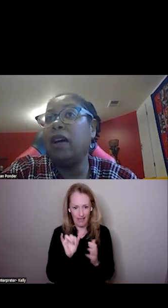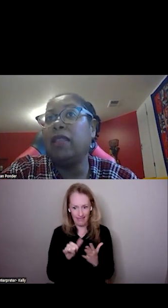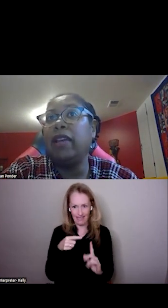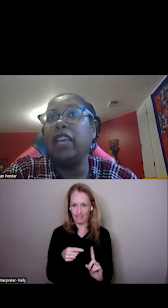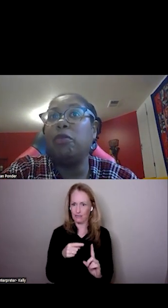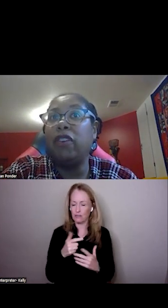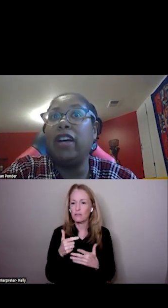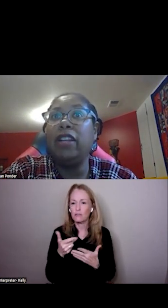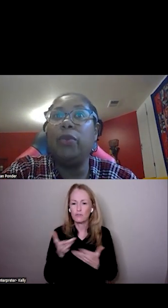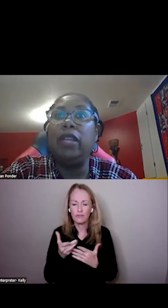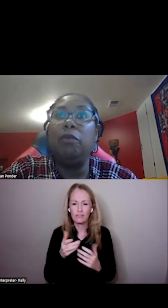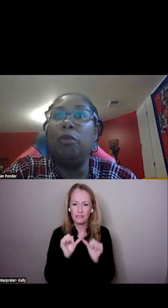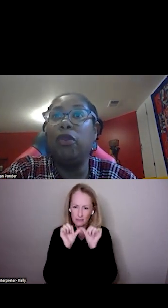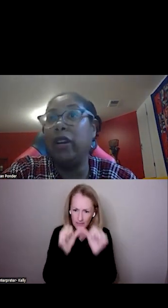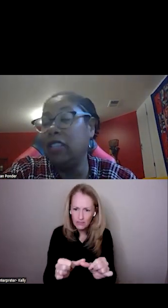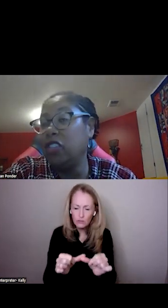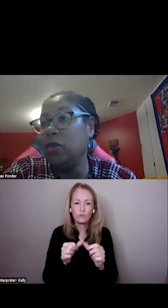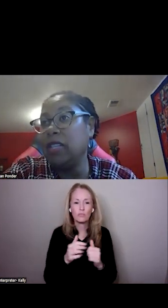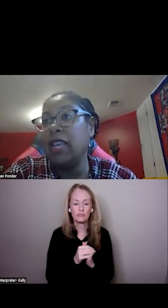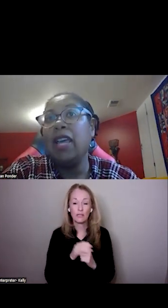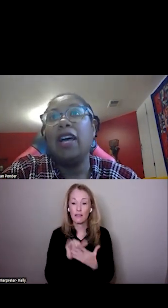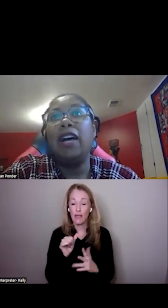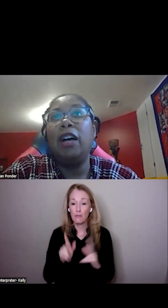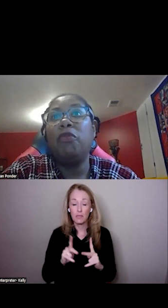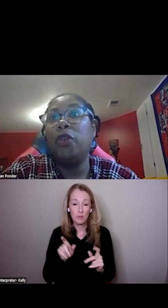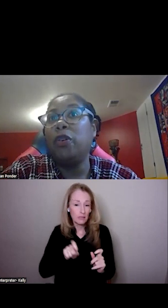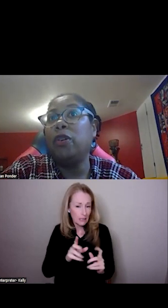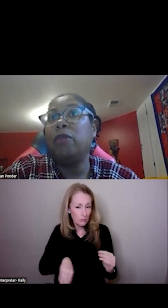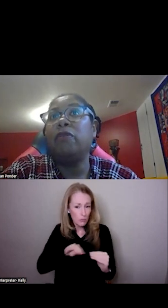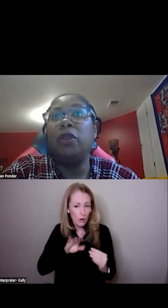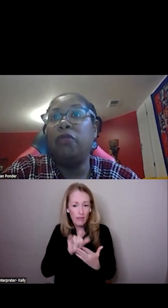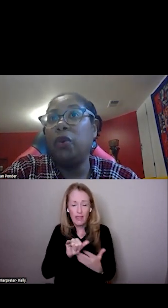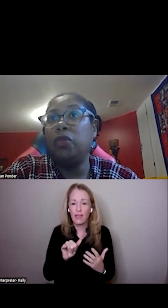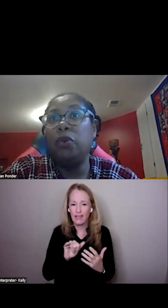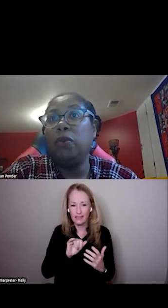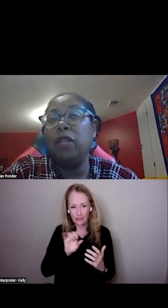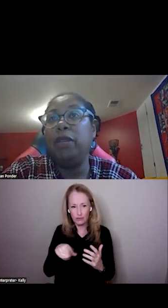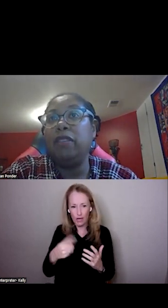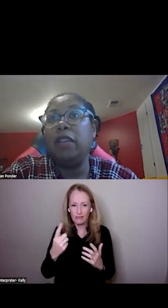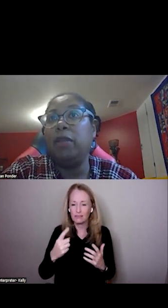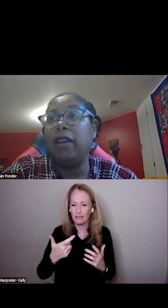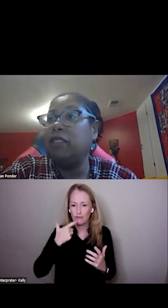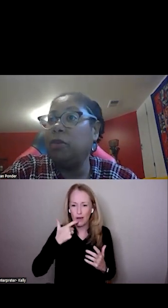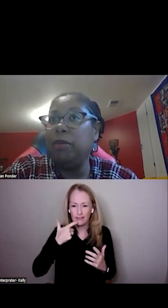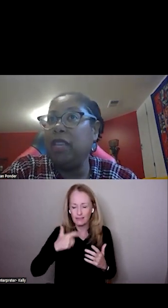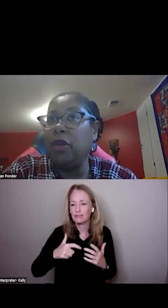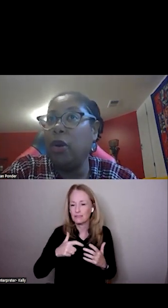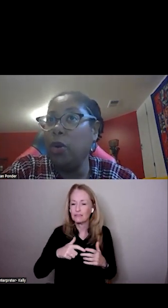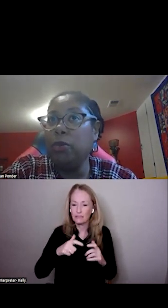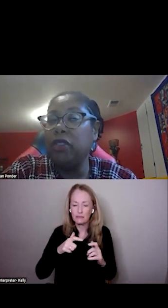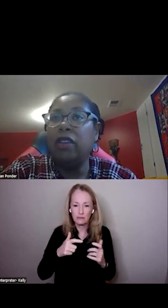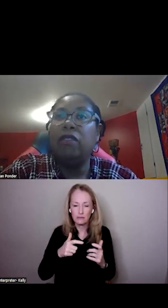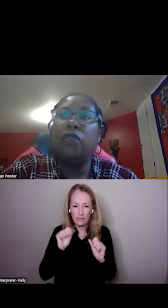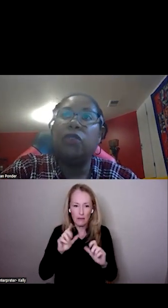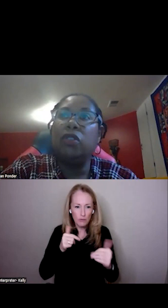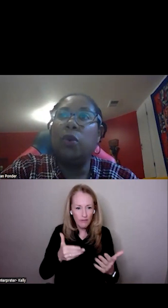than the hotline can provide, and we need mobile crisis units for folks who can be stabilized, maybe in their